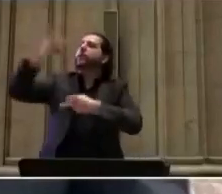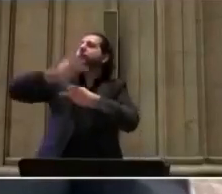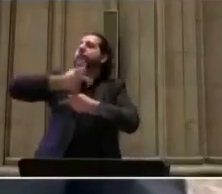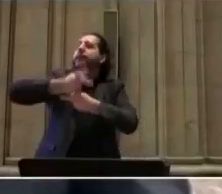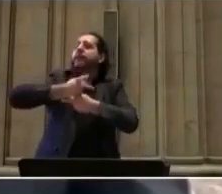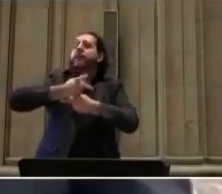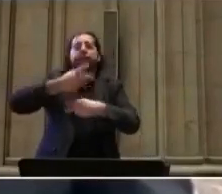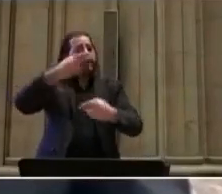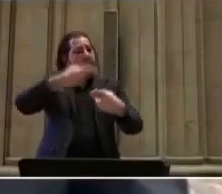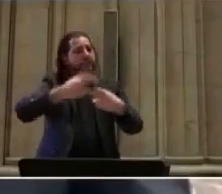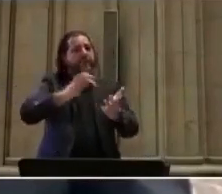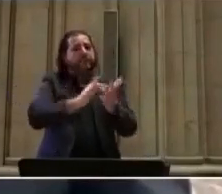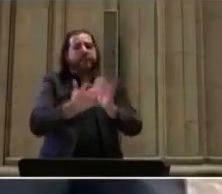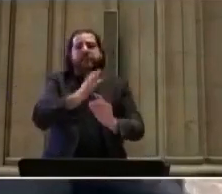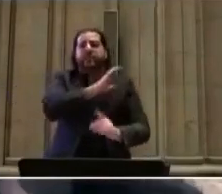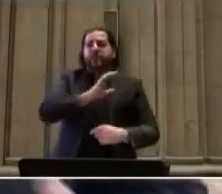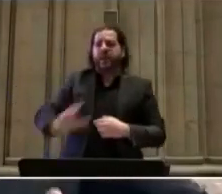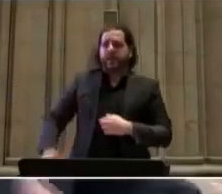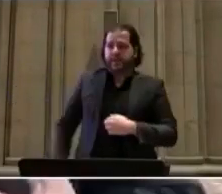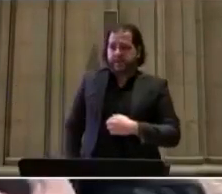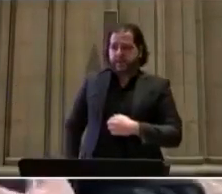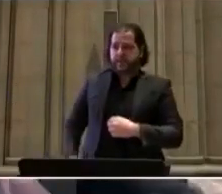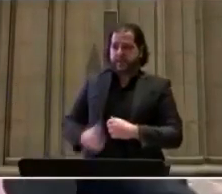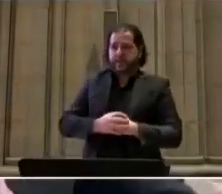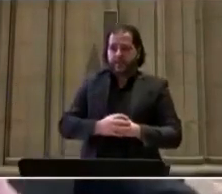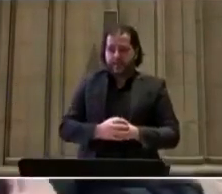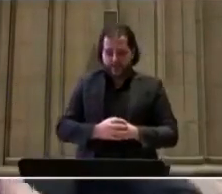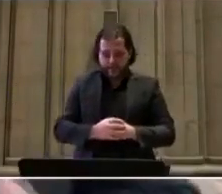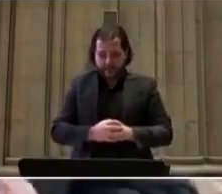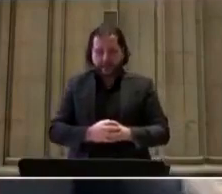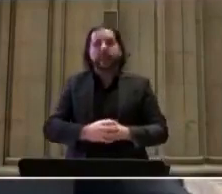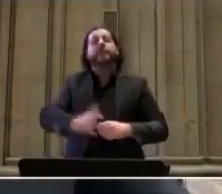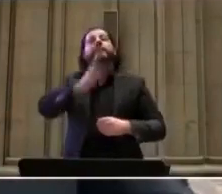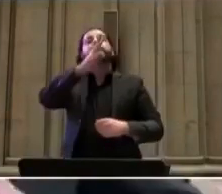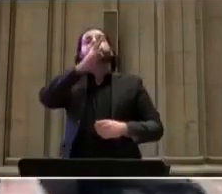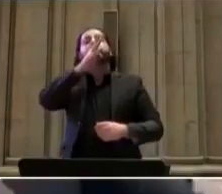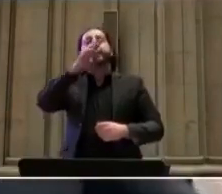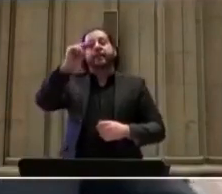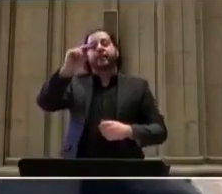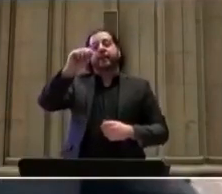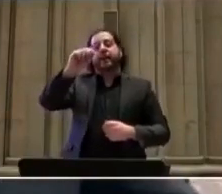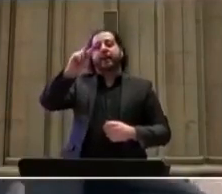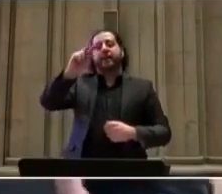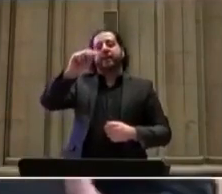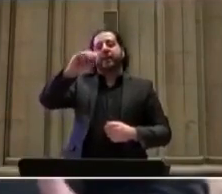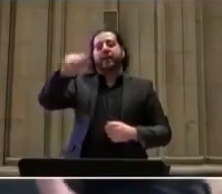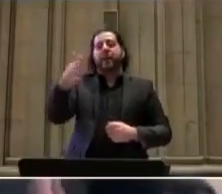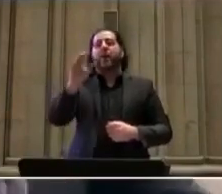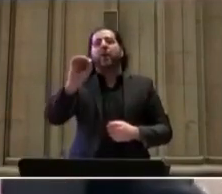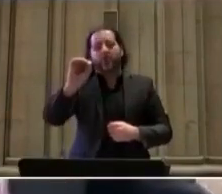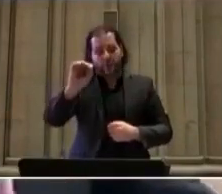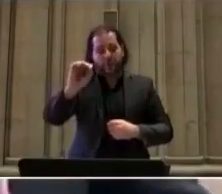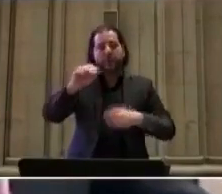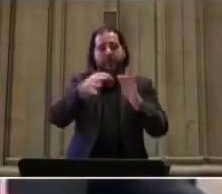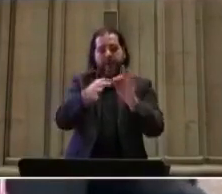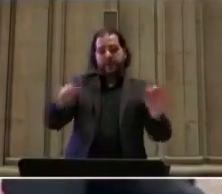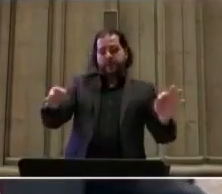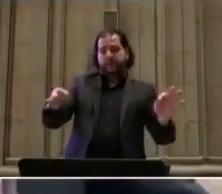name of Jesus Christ. Shdiyin God yot e dich kwa atlasi